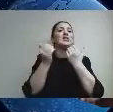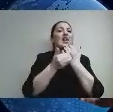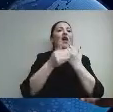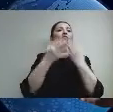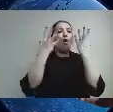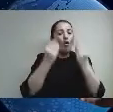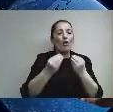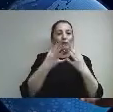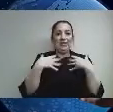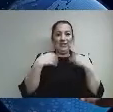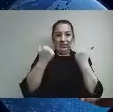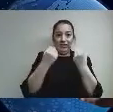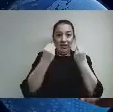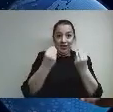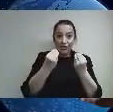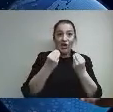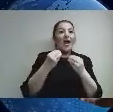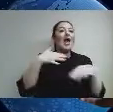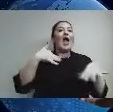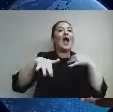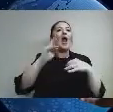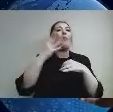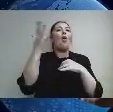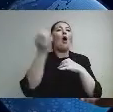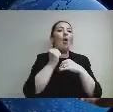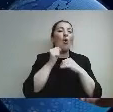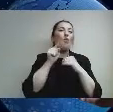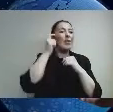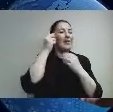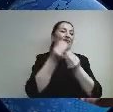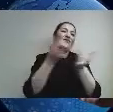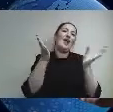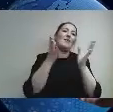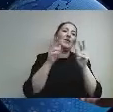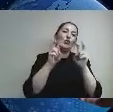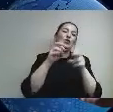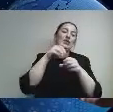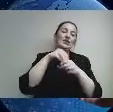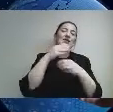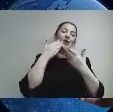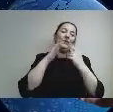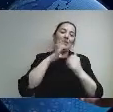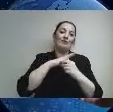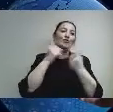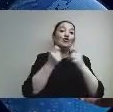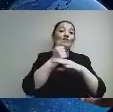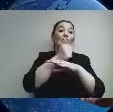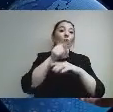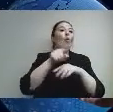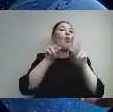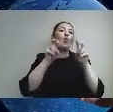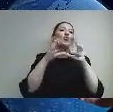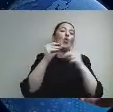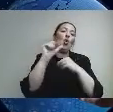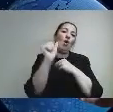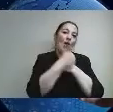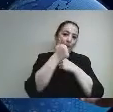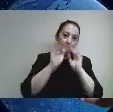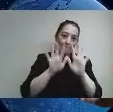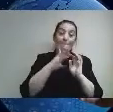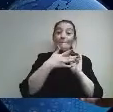says there is this dysfunction of 40% in the individual. Let me clarify that because we have those